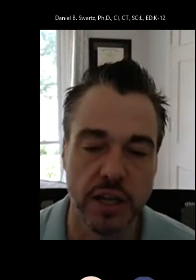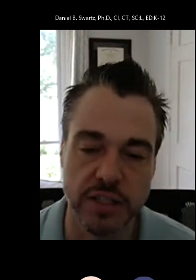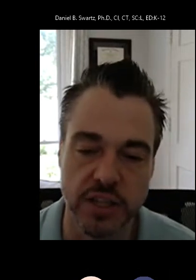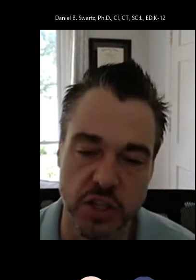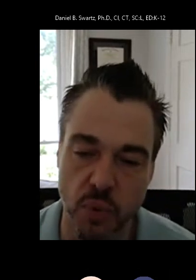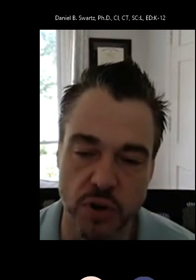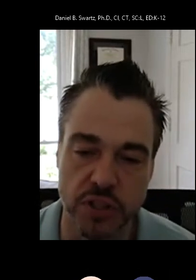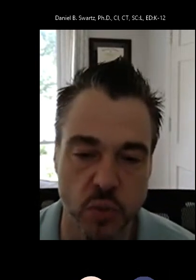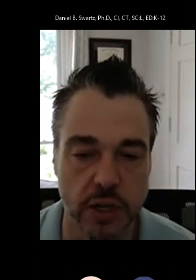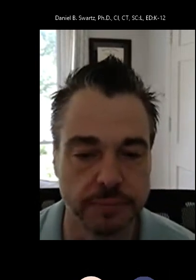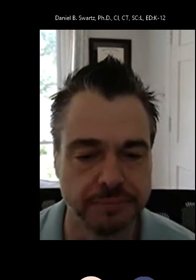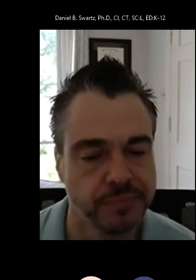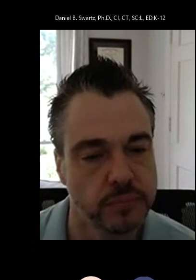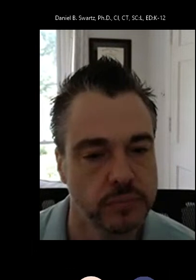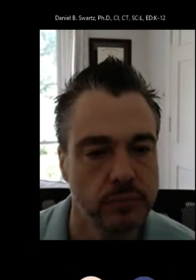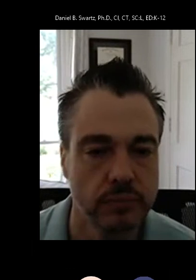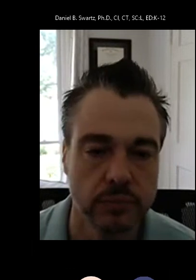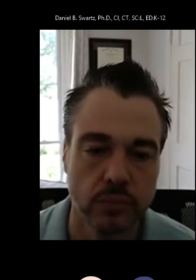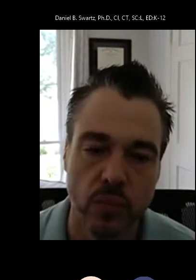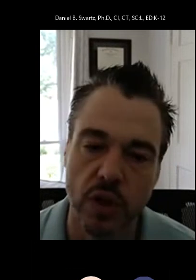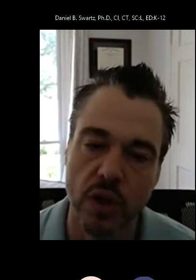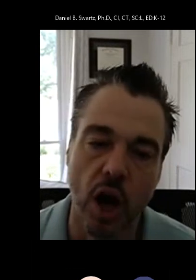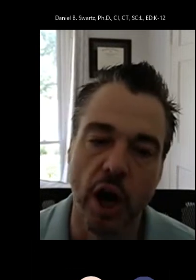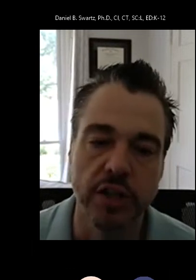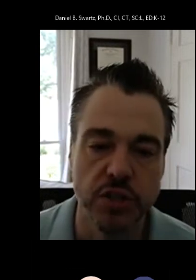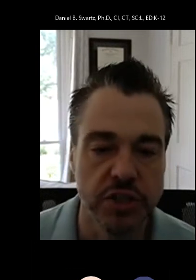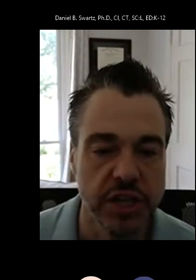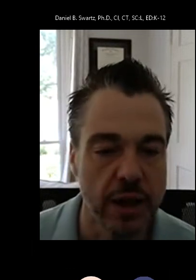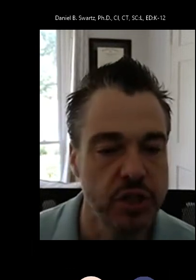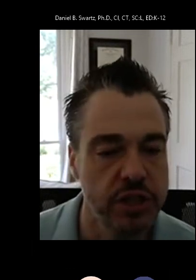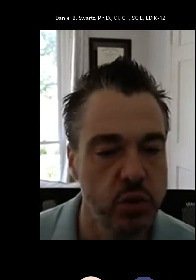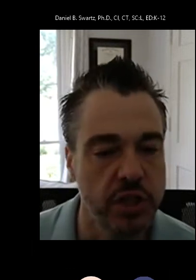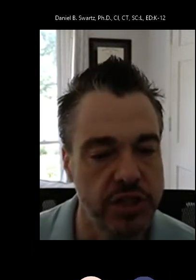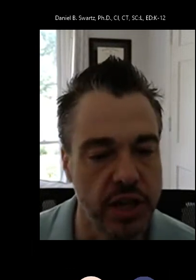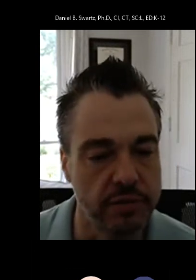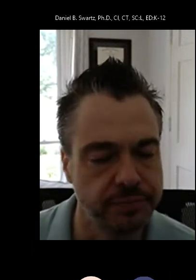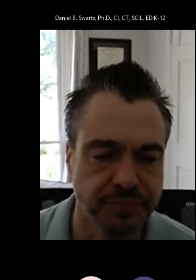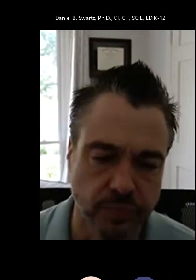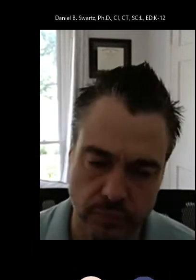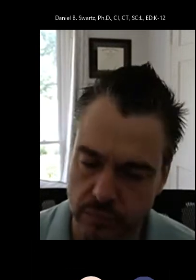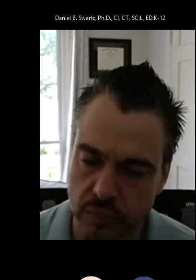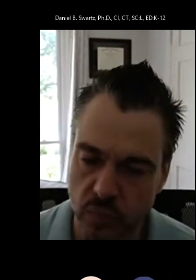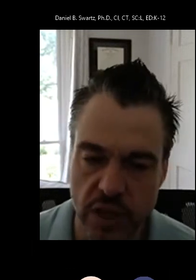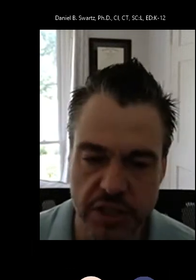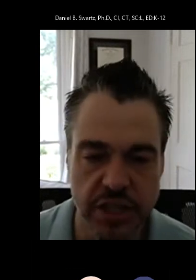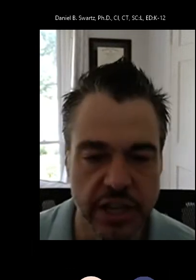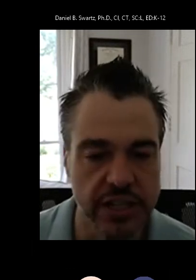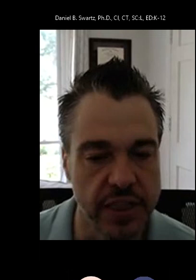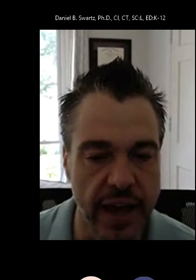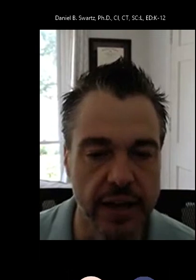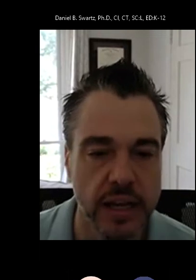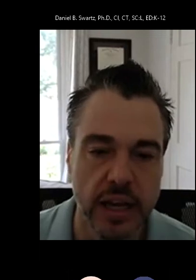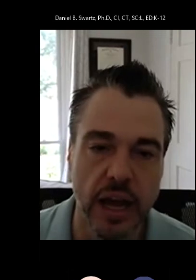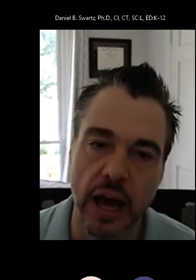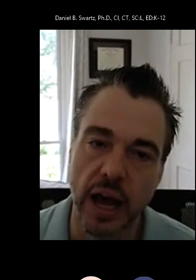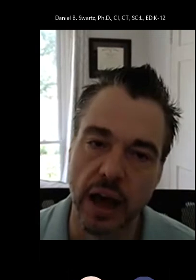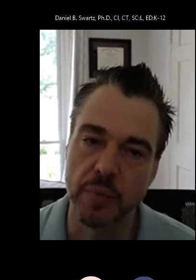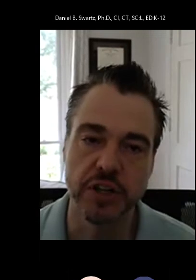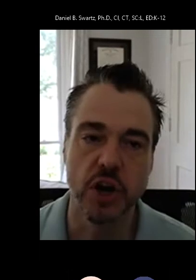other, your colleagues, as supports as well. All right, so the time study tool itself, let's dig into